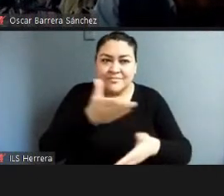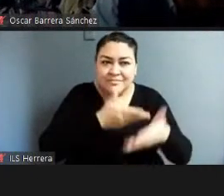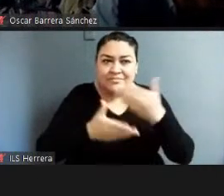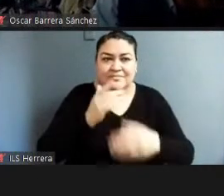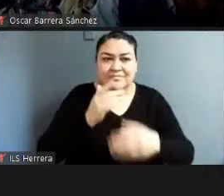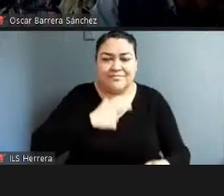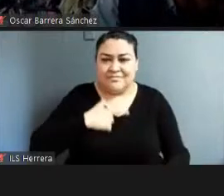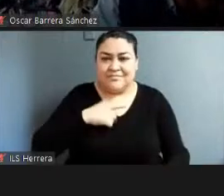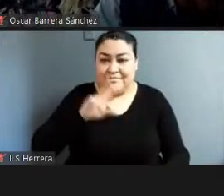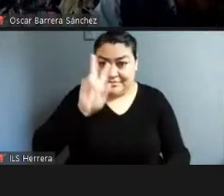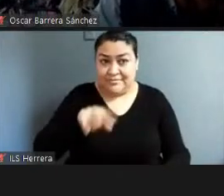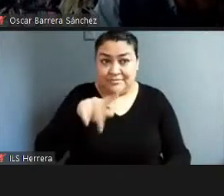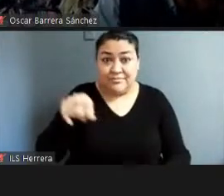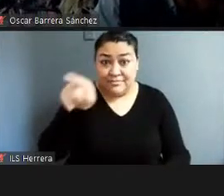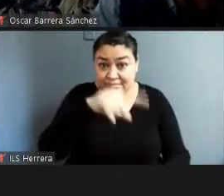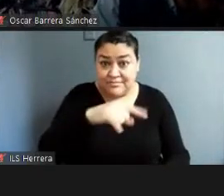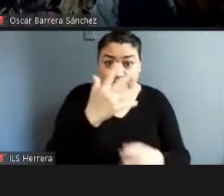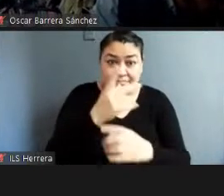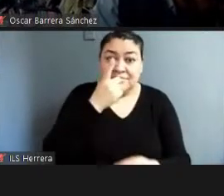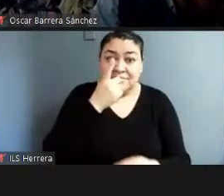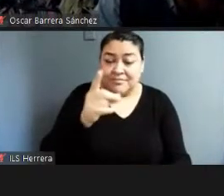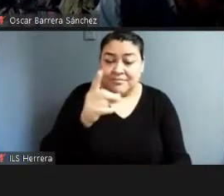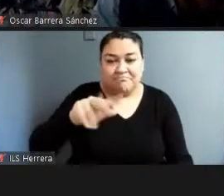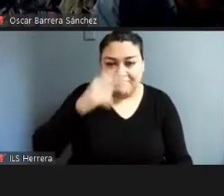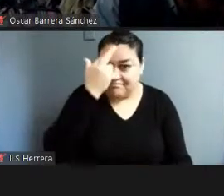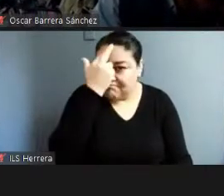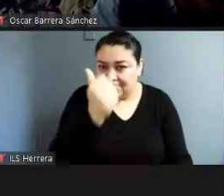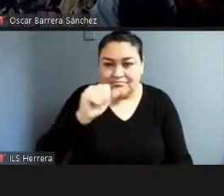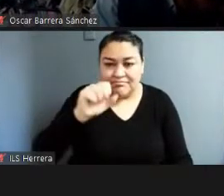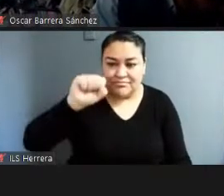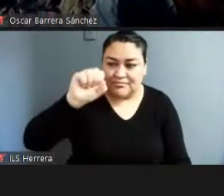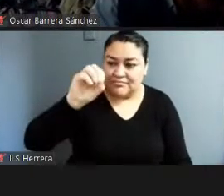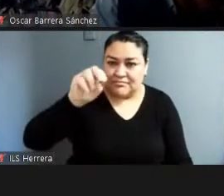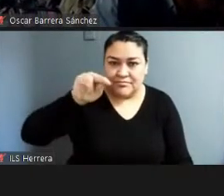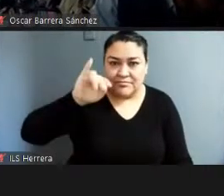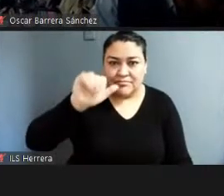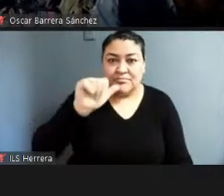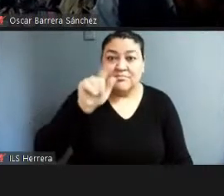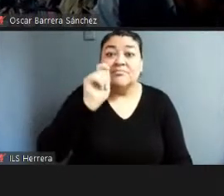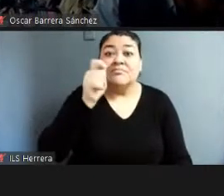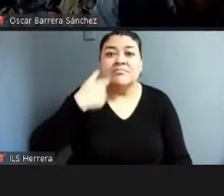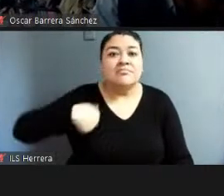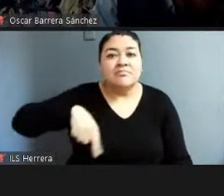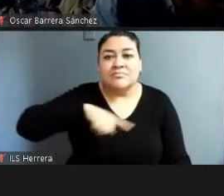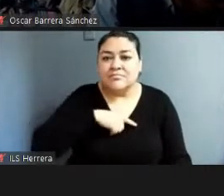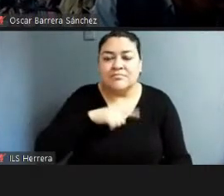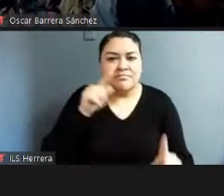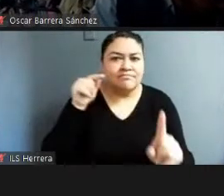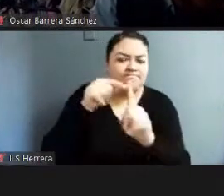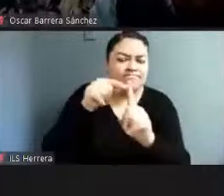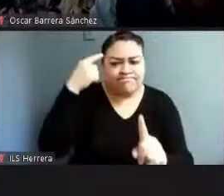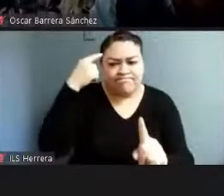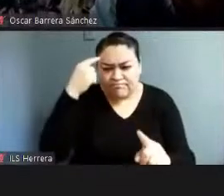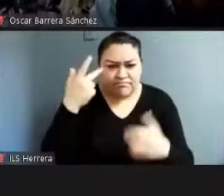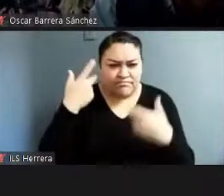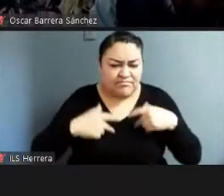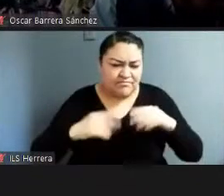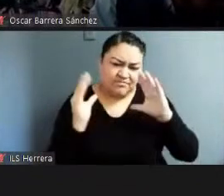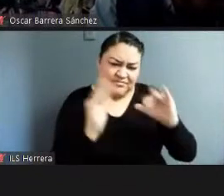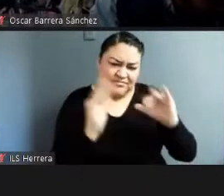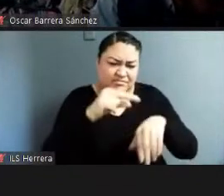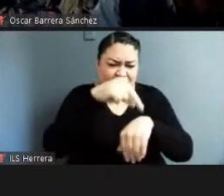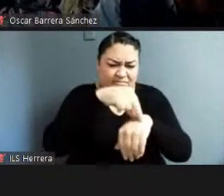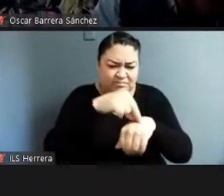nearly every speaker was talking about the challenges around training doctors to be able to meet the needs of our local population, particularly